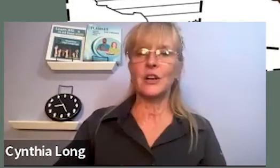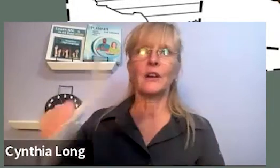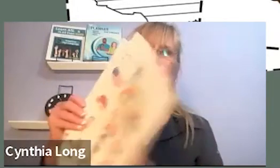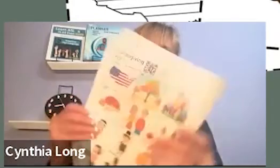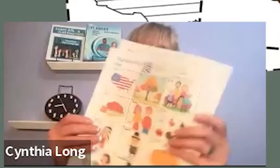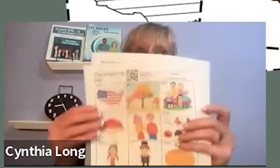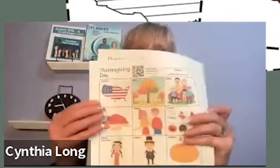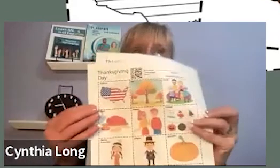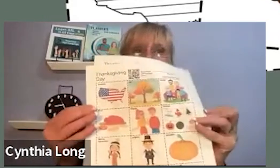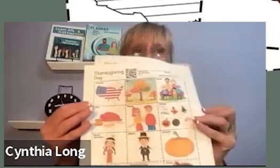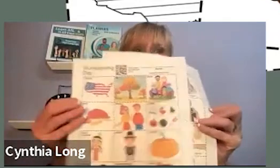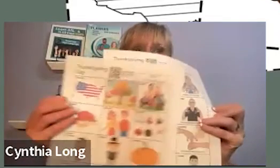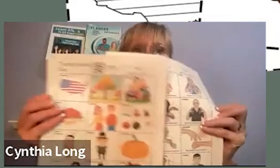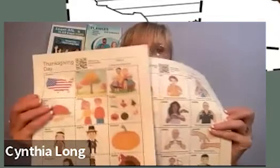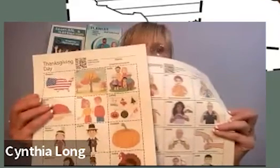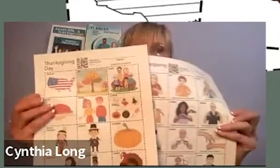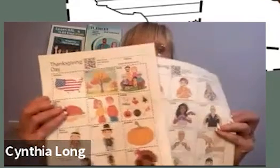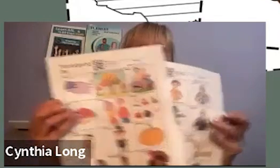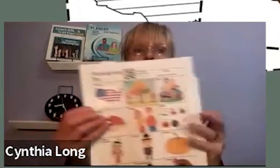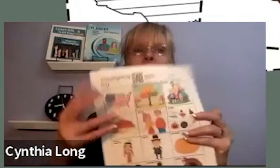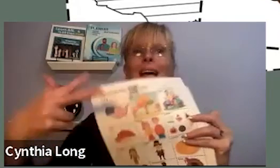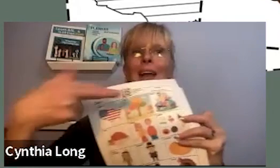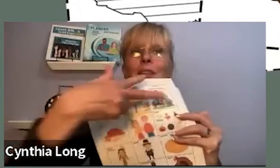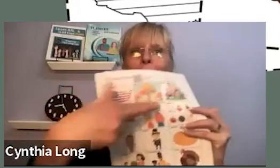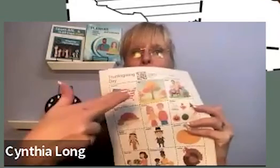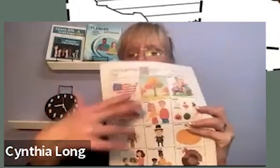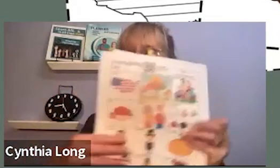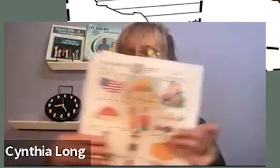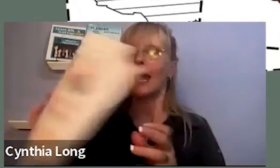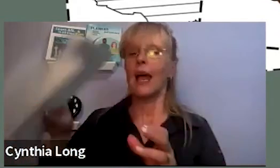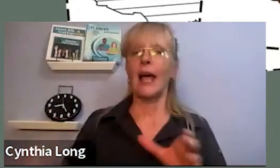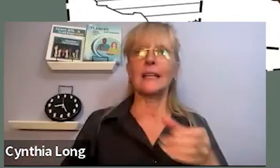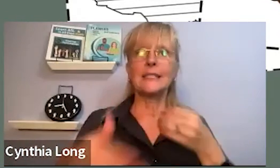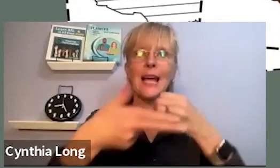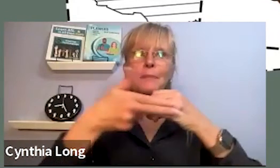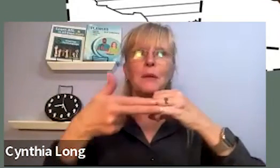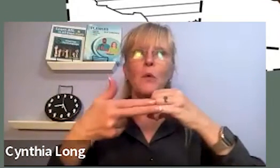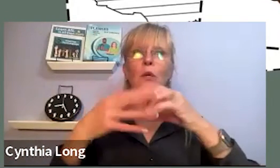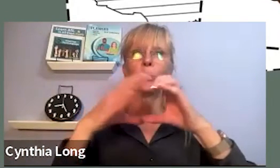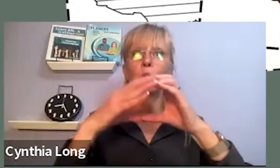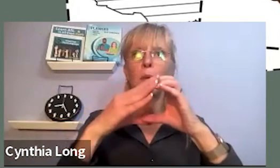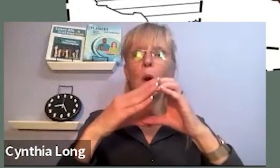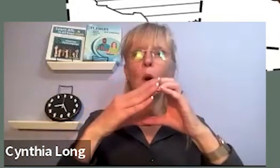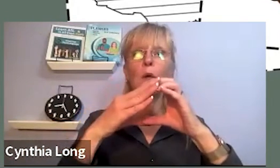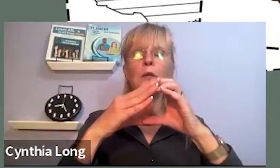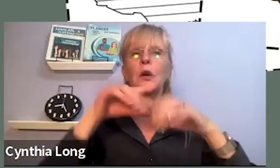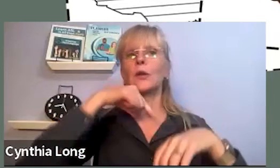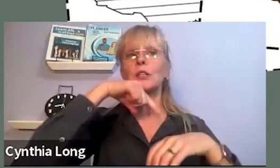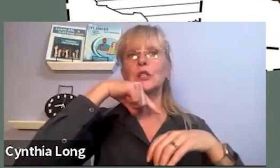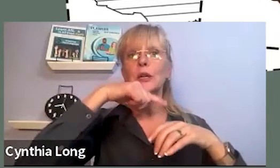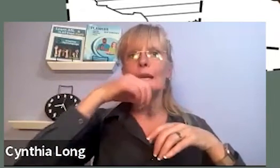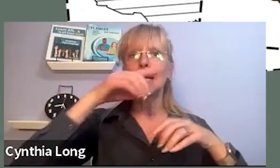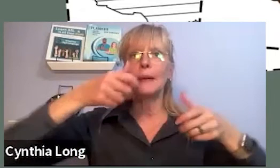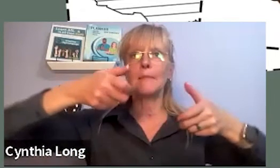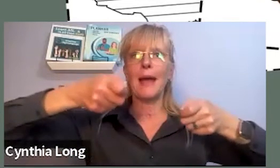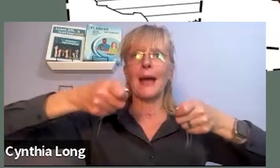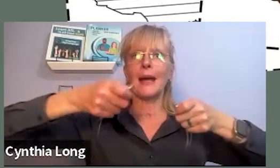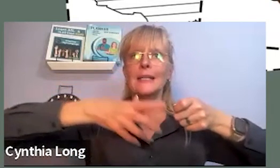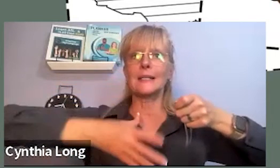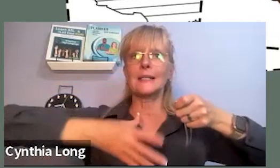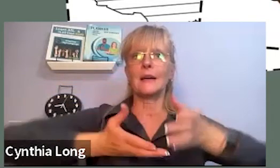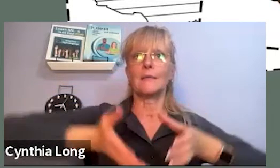the flashcards right here and cut them out and tape them onto the balls or the